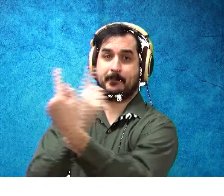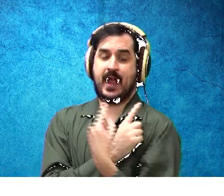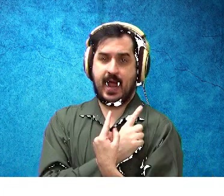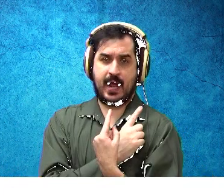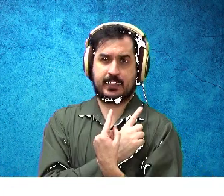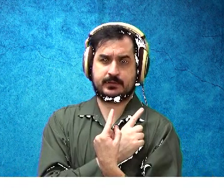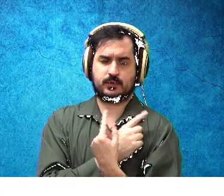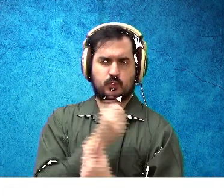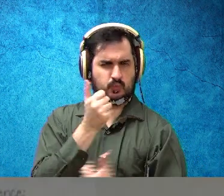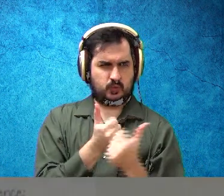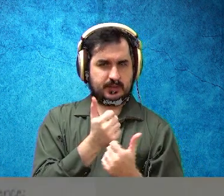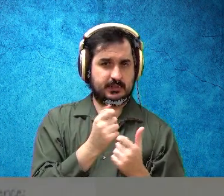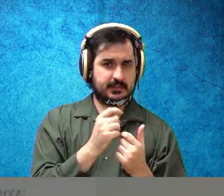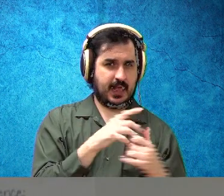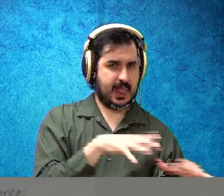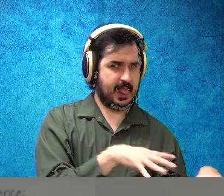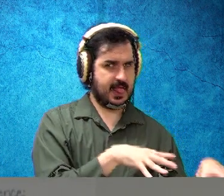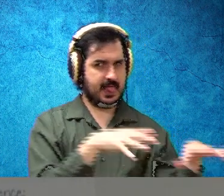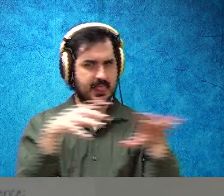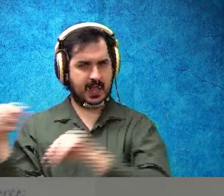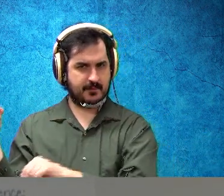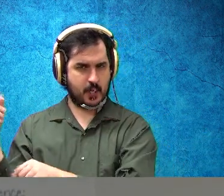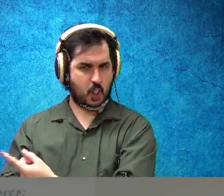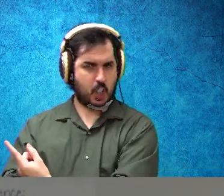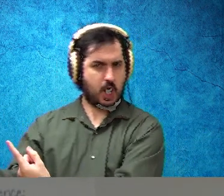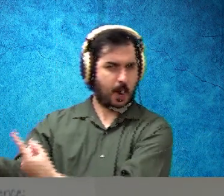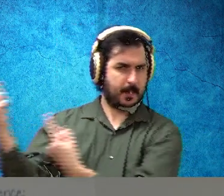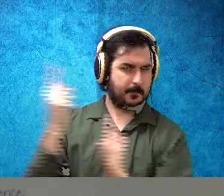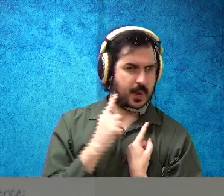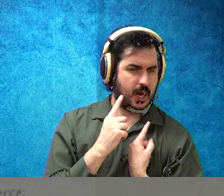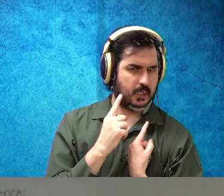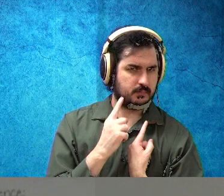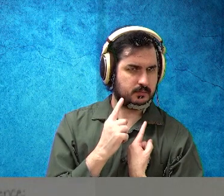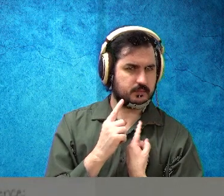Explain how you know. Sorry.